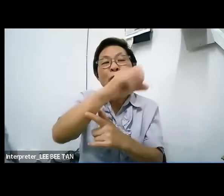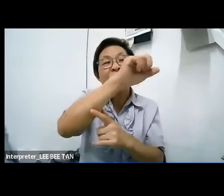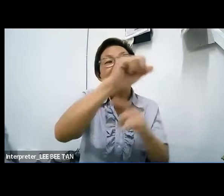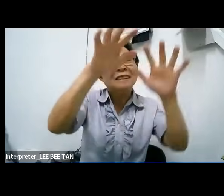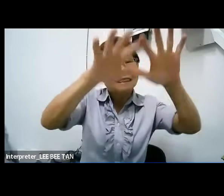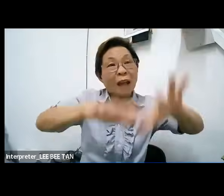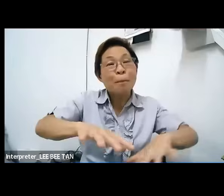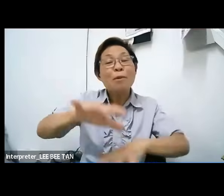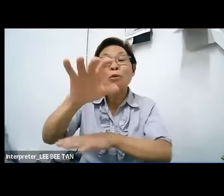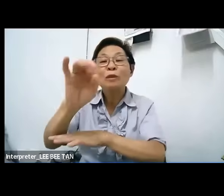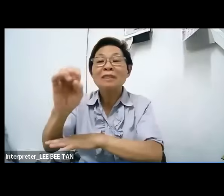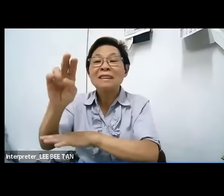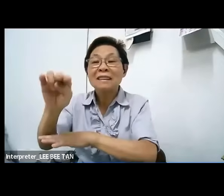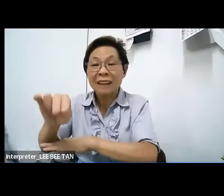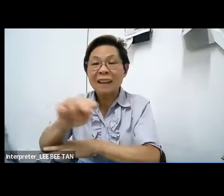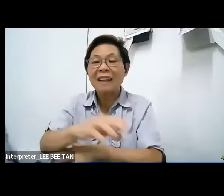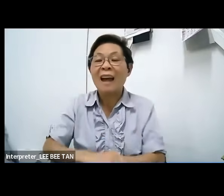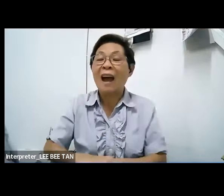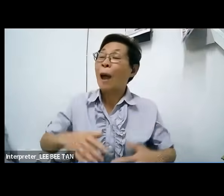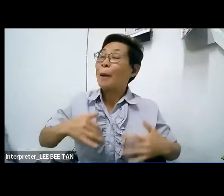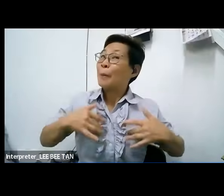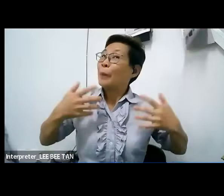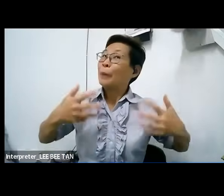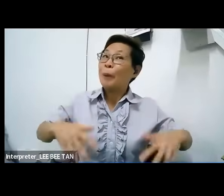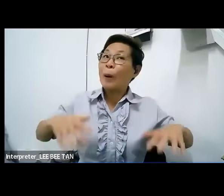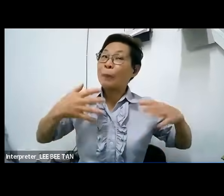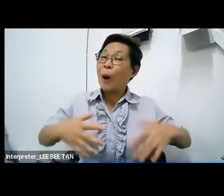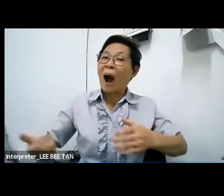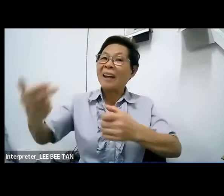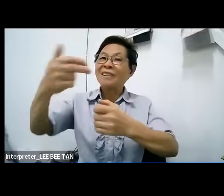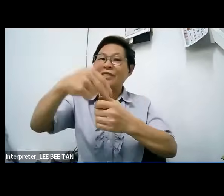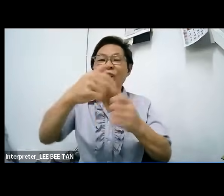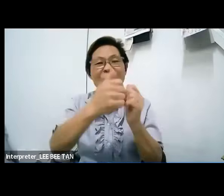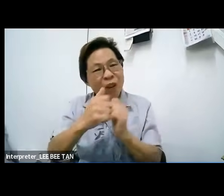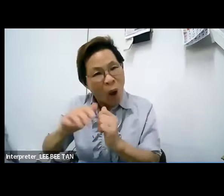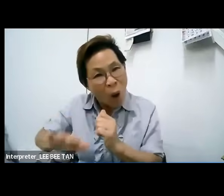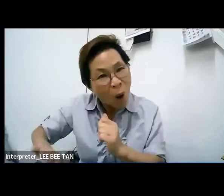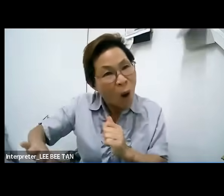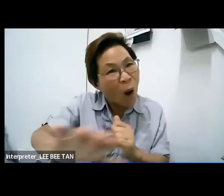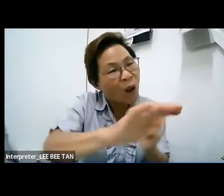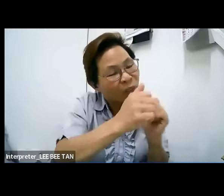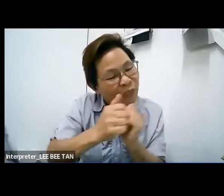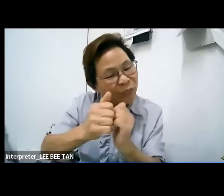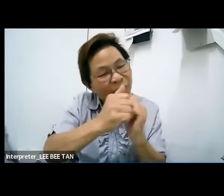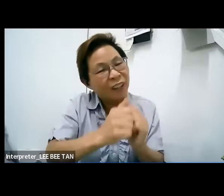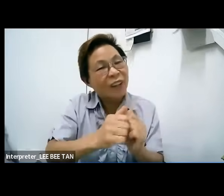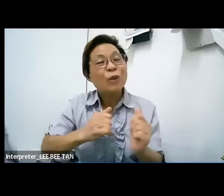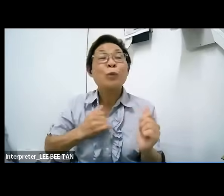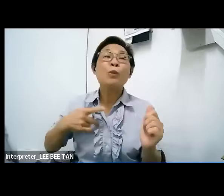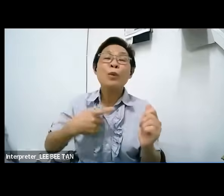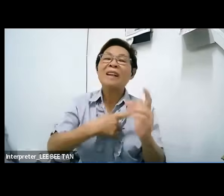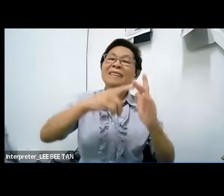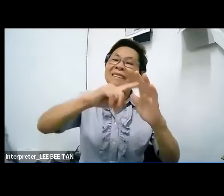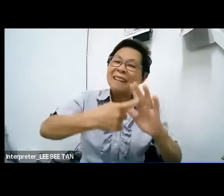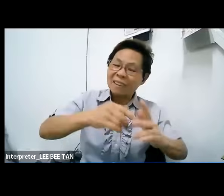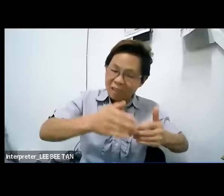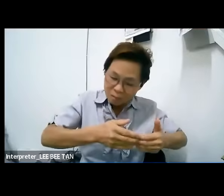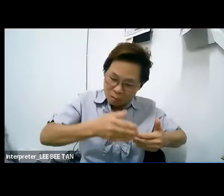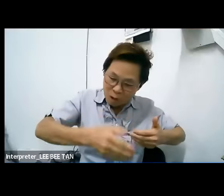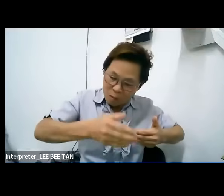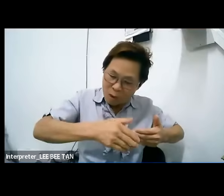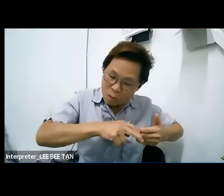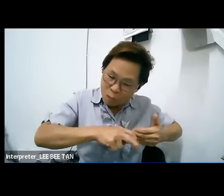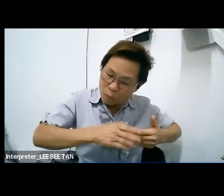And it is with immense delight that I join all of you today as we embark on a journey of